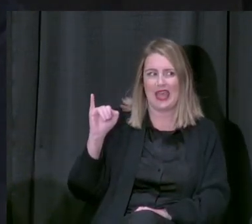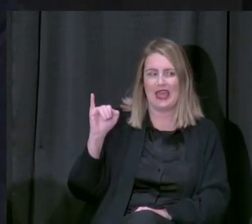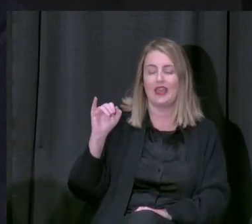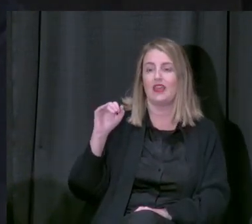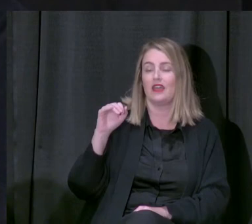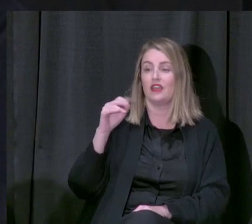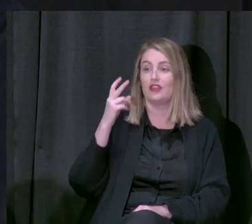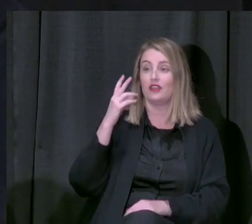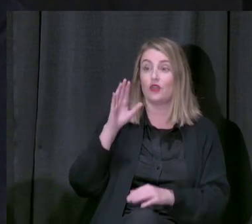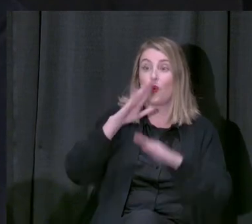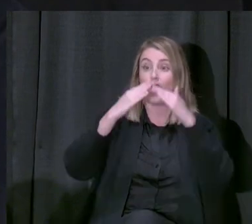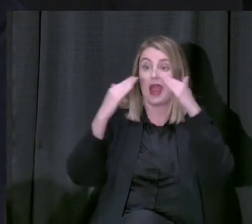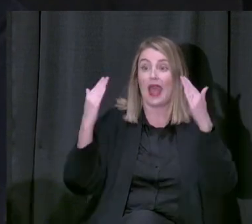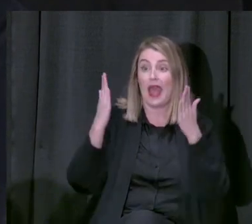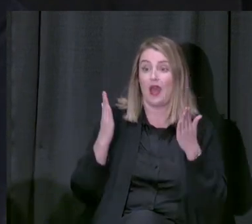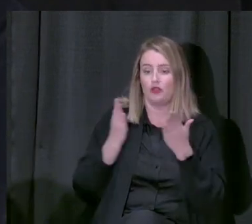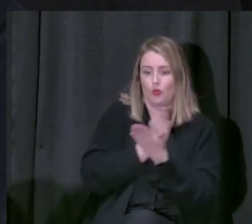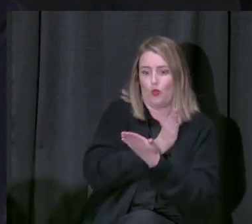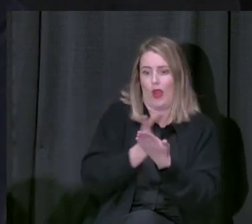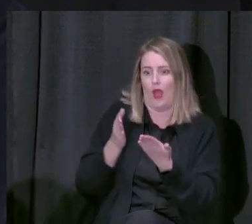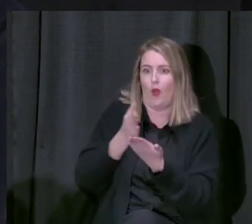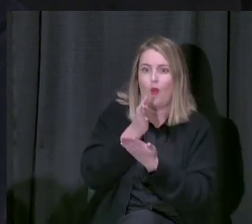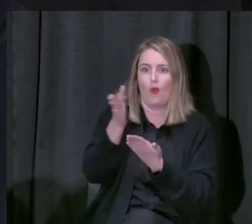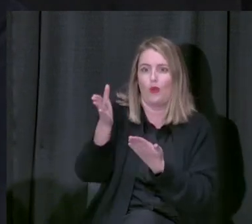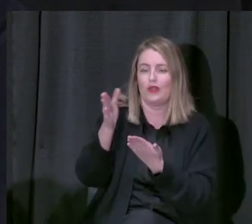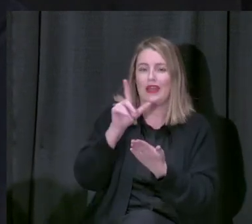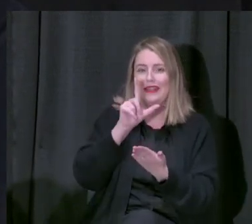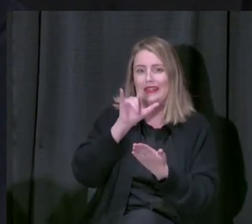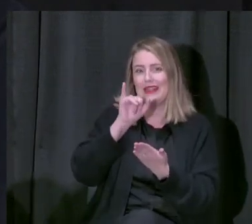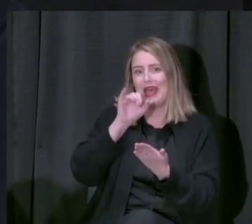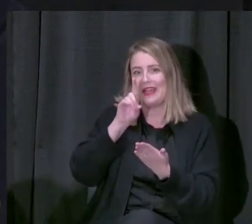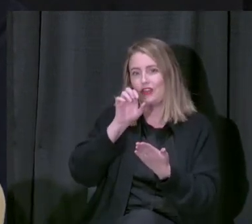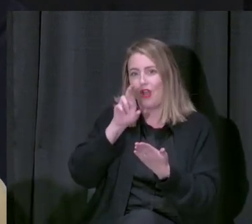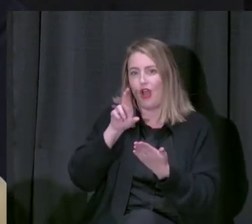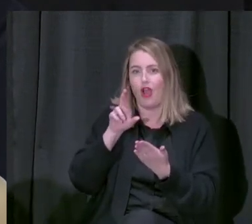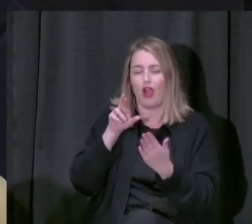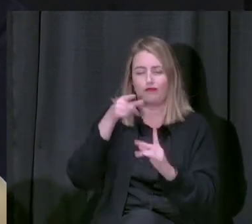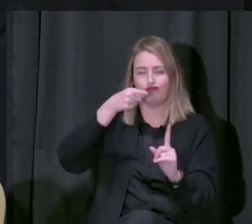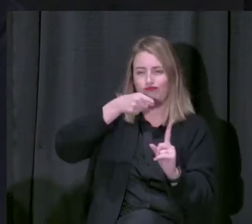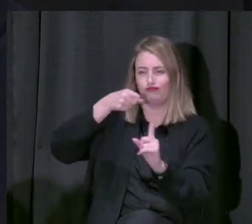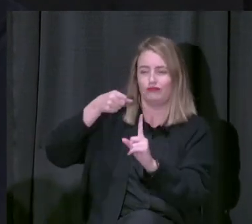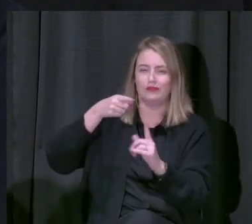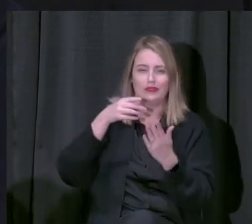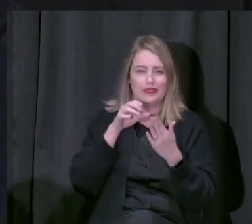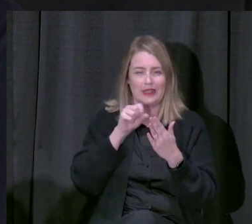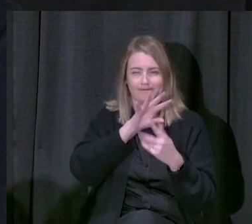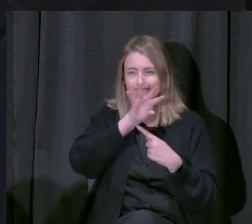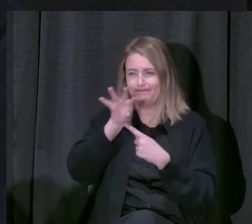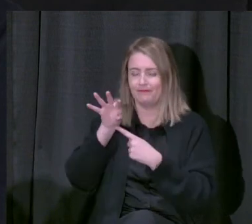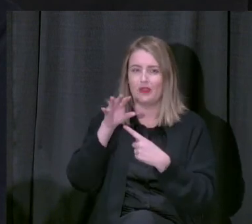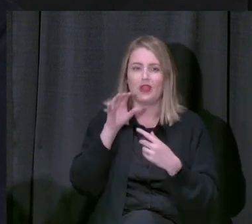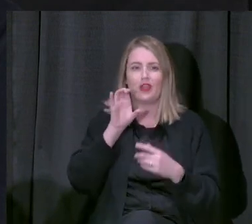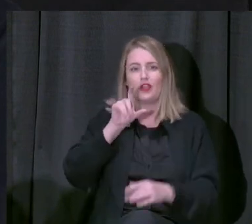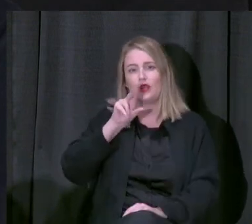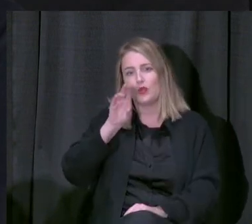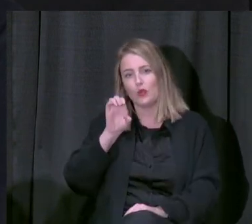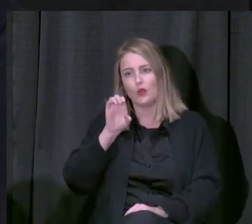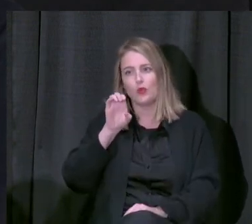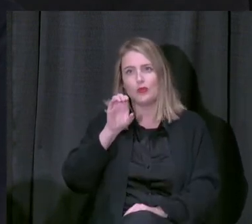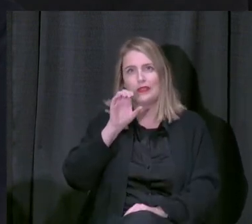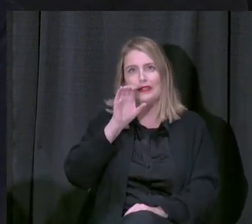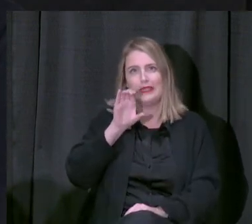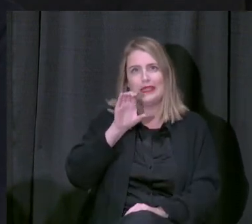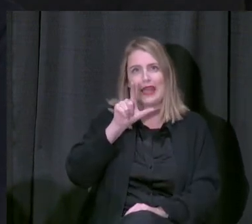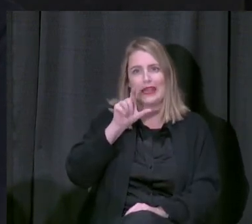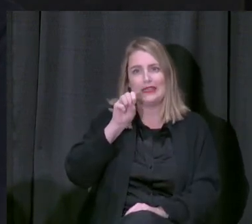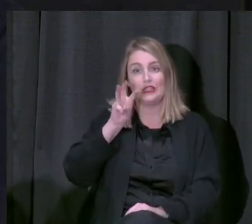your house, and it's using the LiDAR, SuperSense, Super LiDAR, using LiDAR, Clue, CLEW,